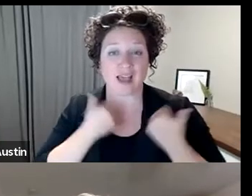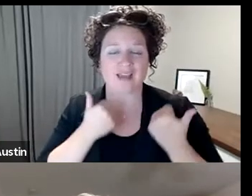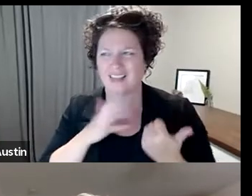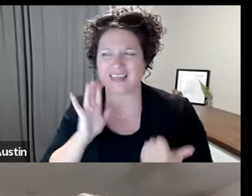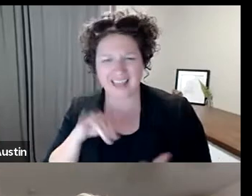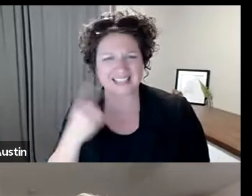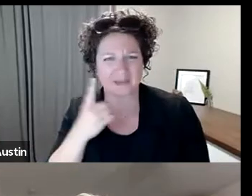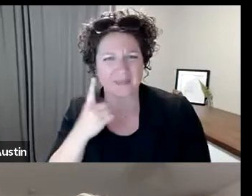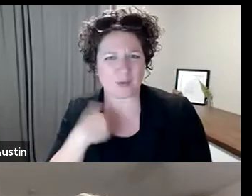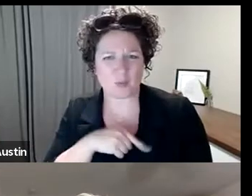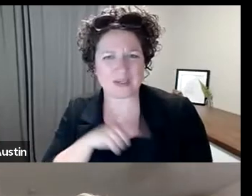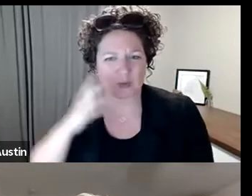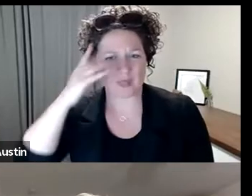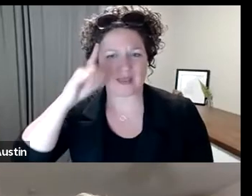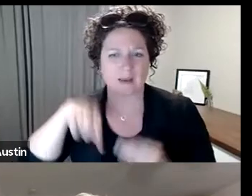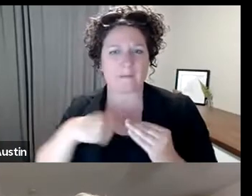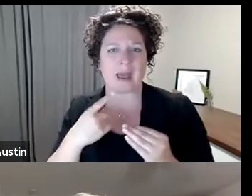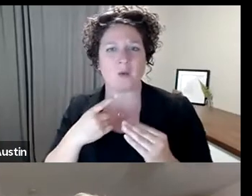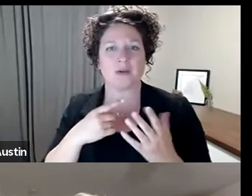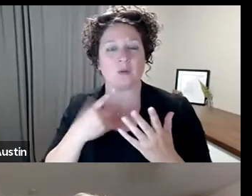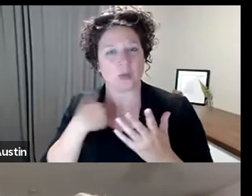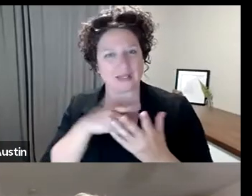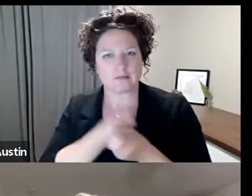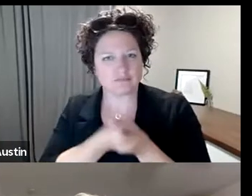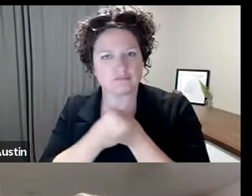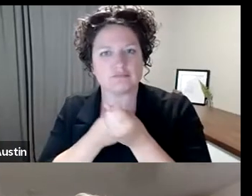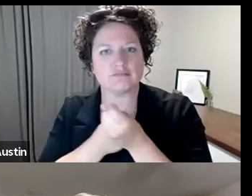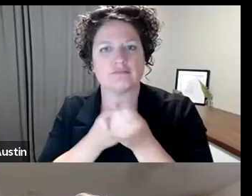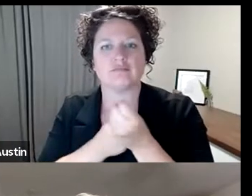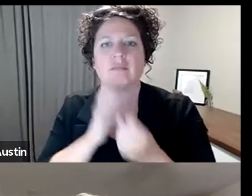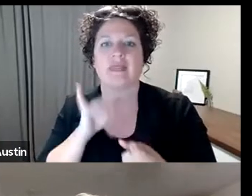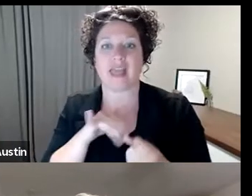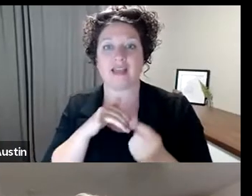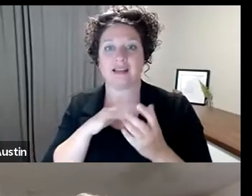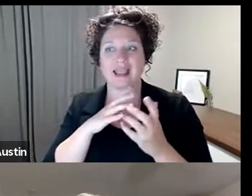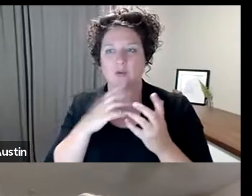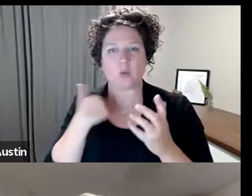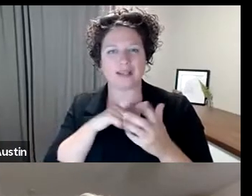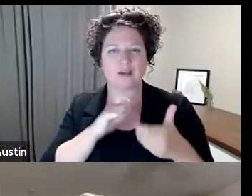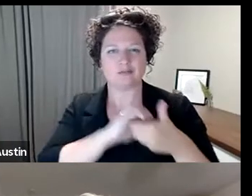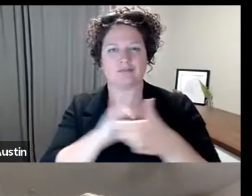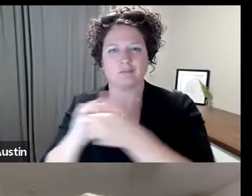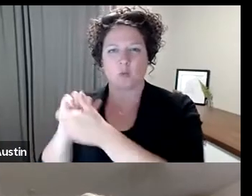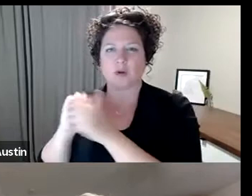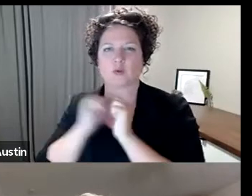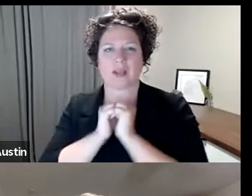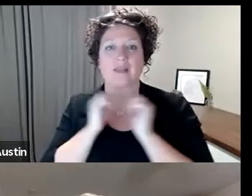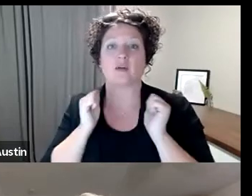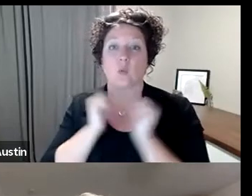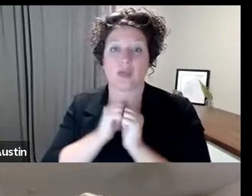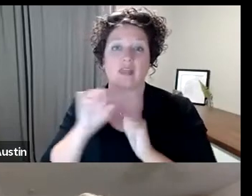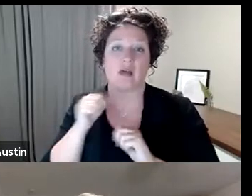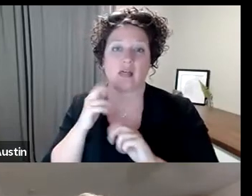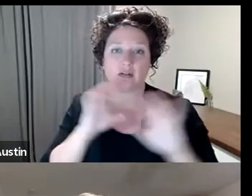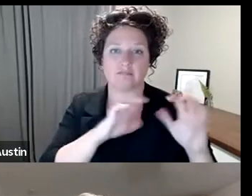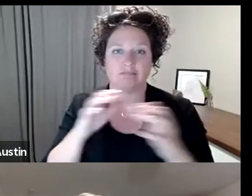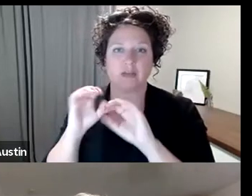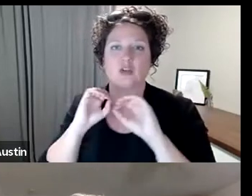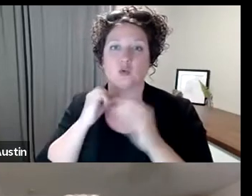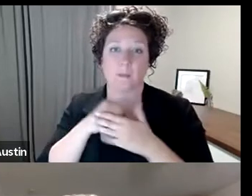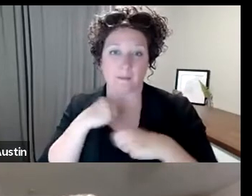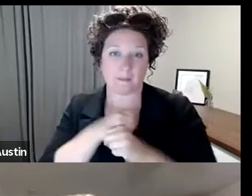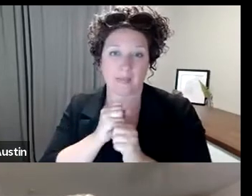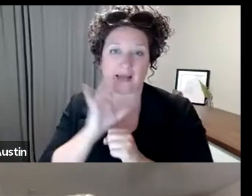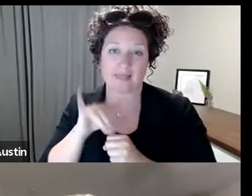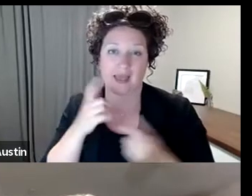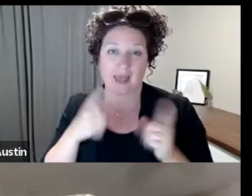giving great thought to and putting resources behind and working together with others to make happen. I just want to mention